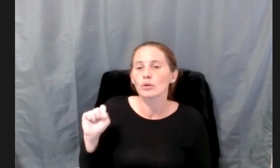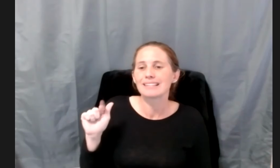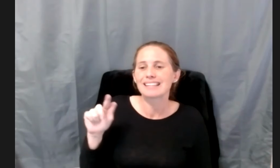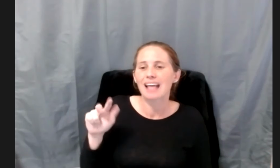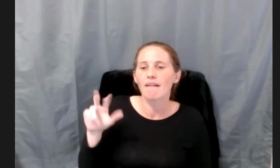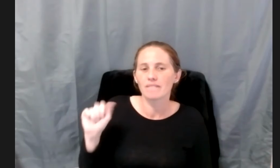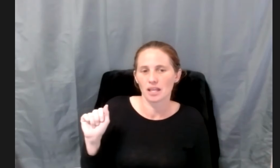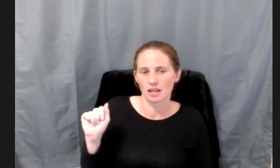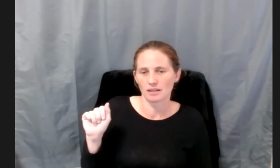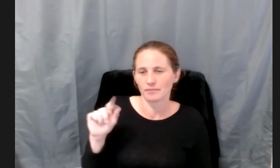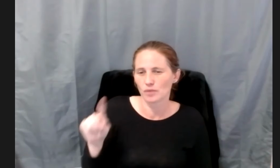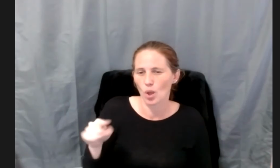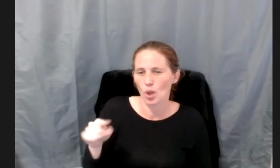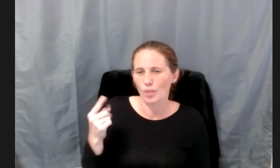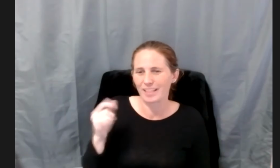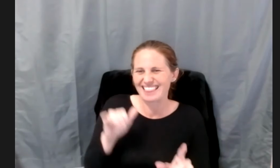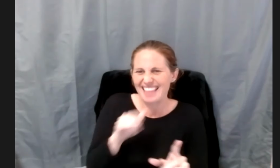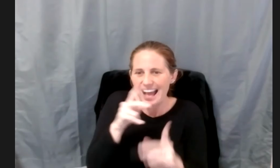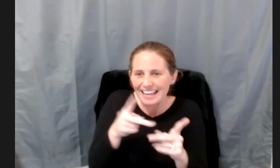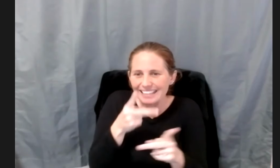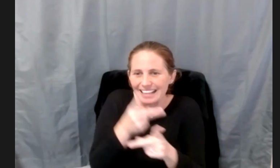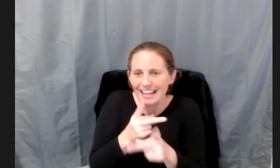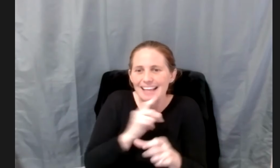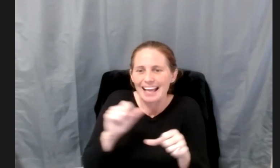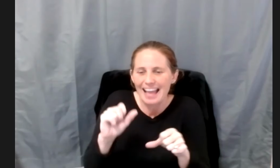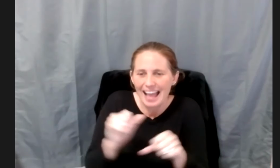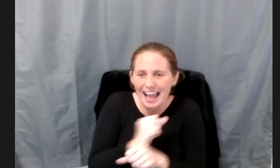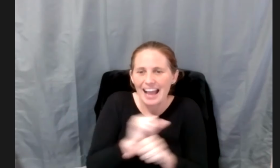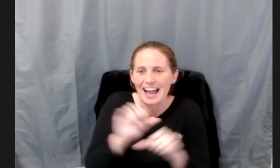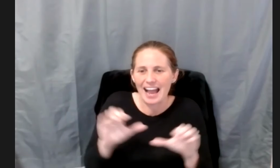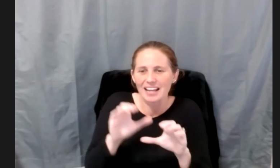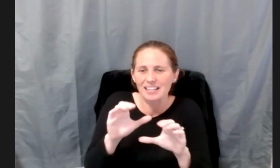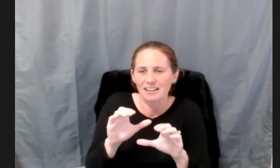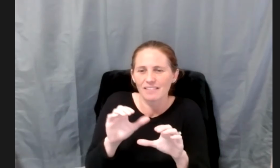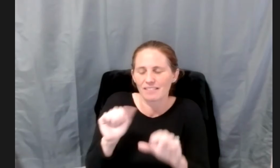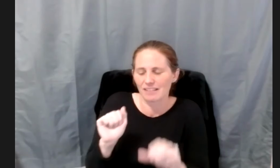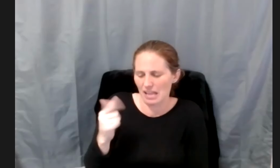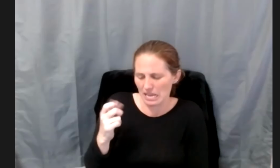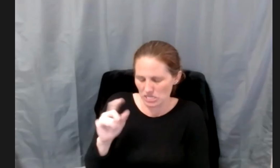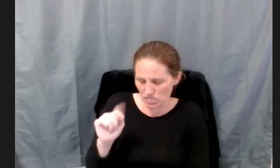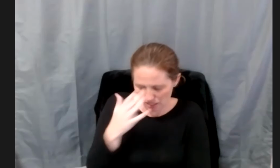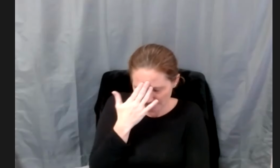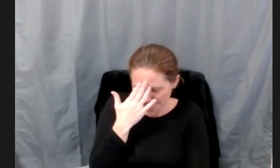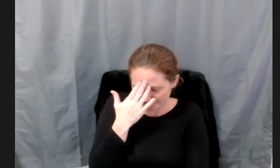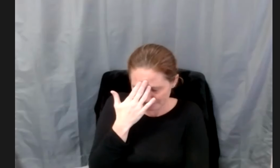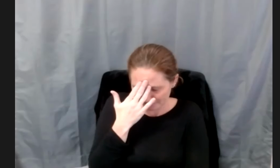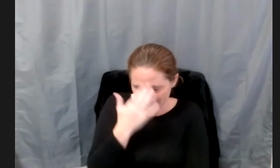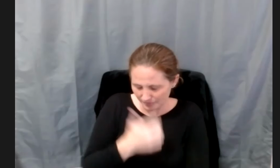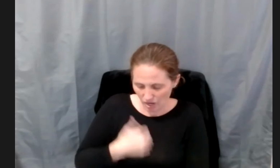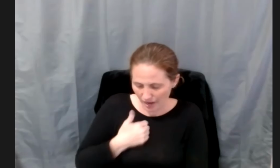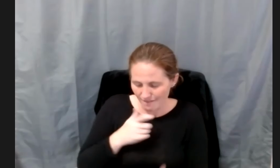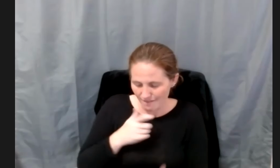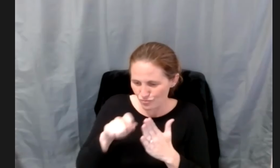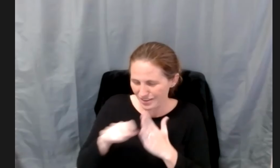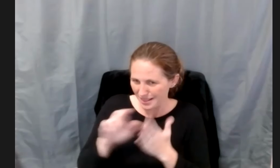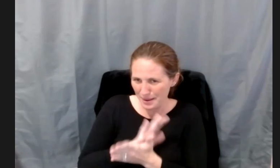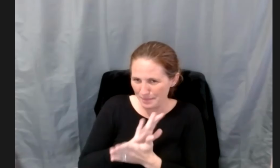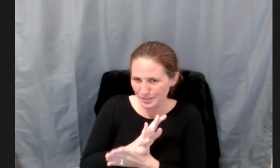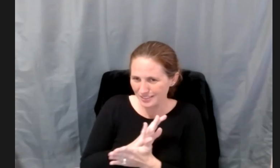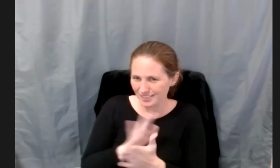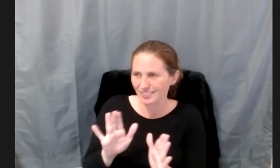it's only that form that has the active agent. And I'm sorry, I'm, it's, I'm not, I have this all written in the paper. It's not